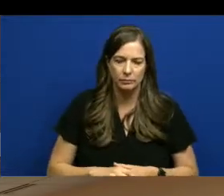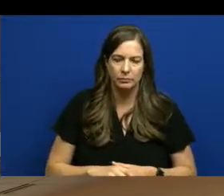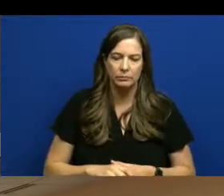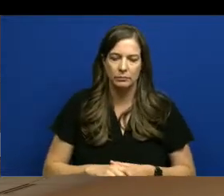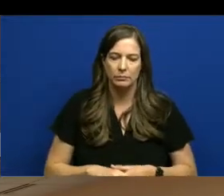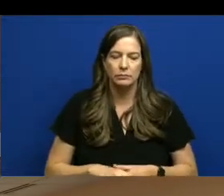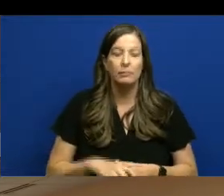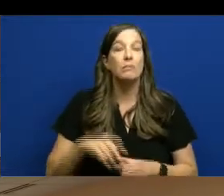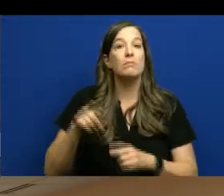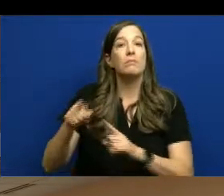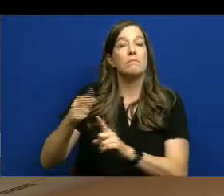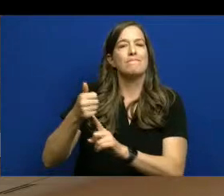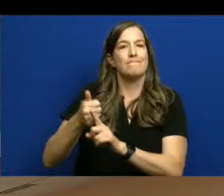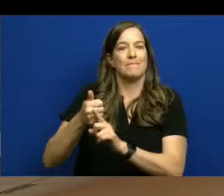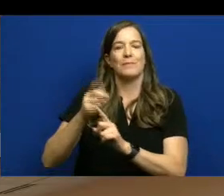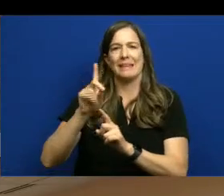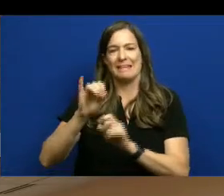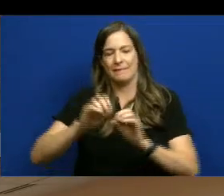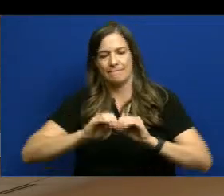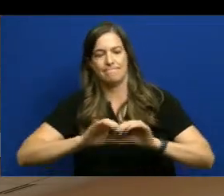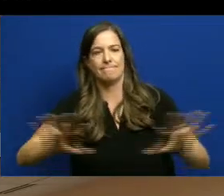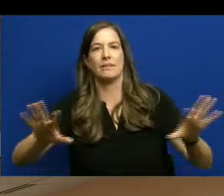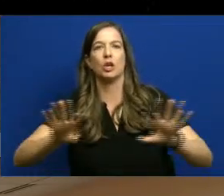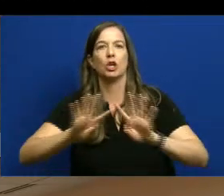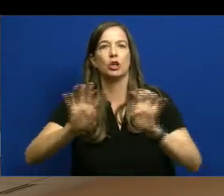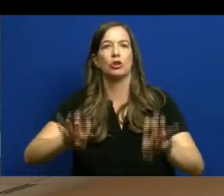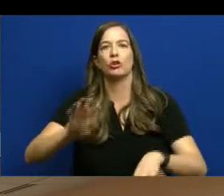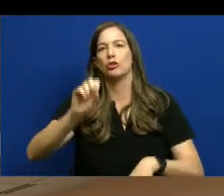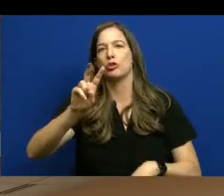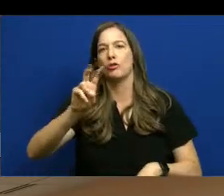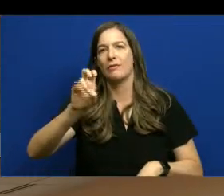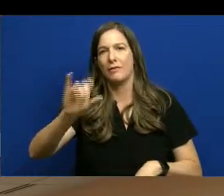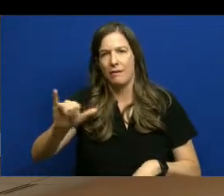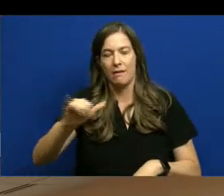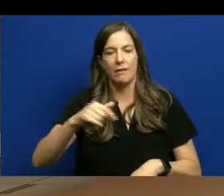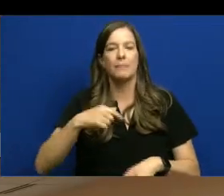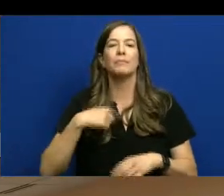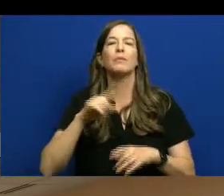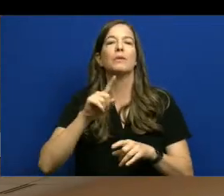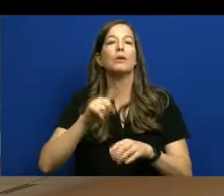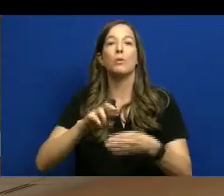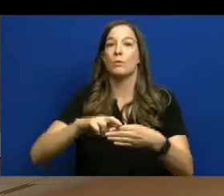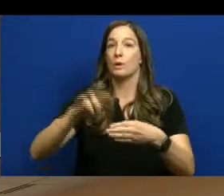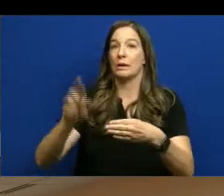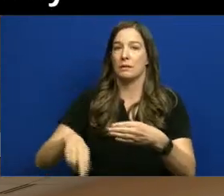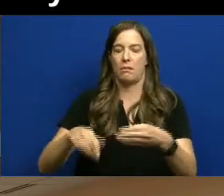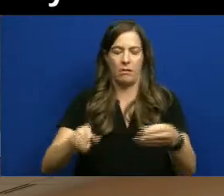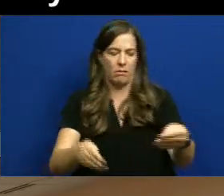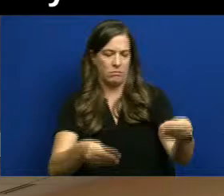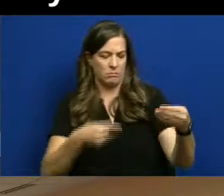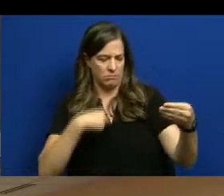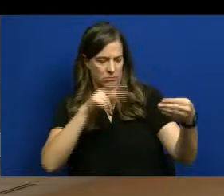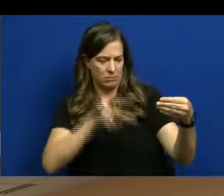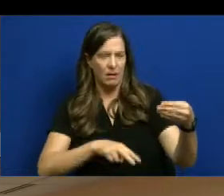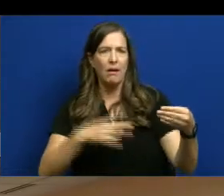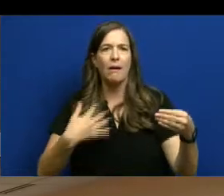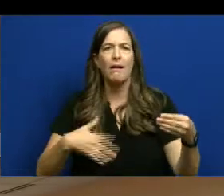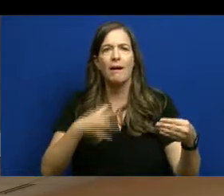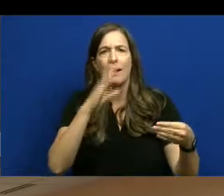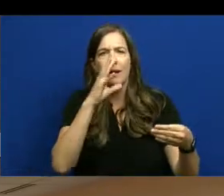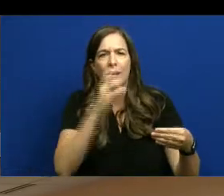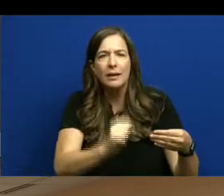and he conducted a survey, and I read the report, which was really interesting. It focused